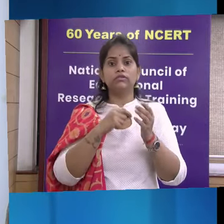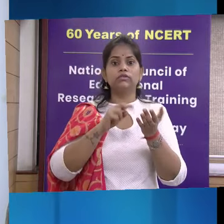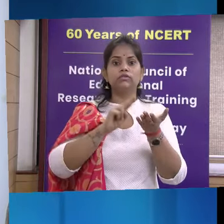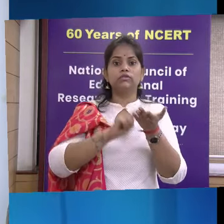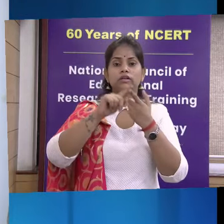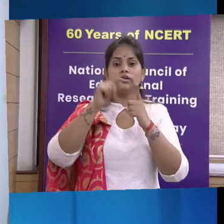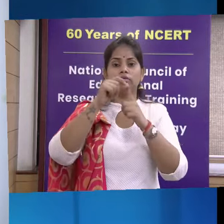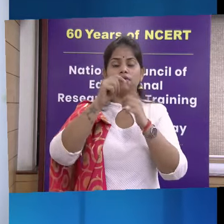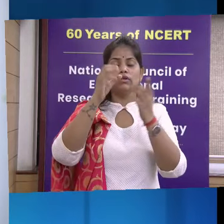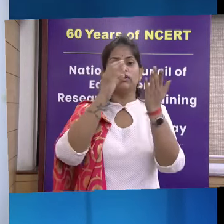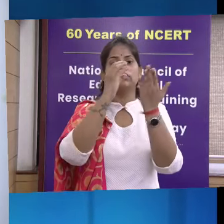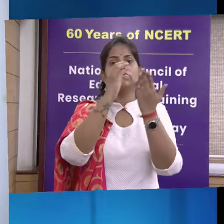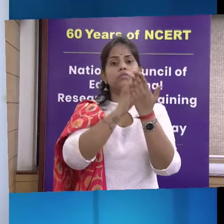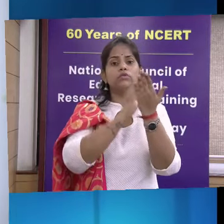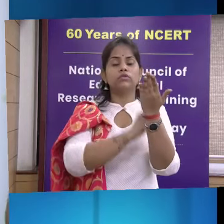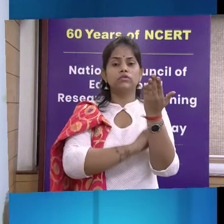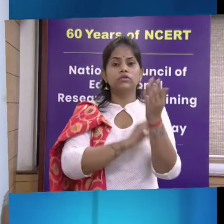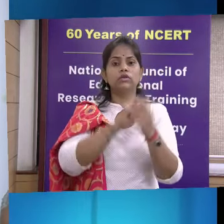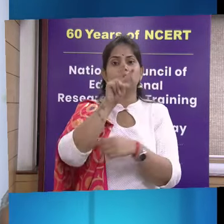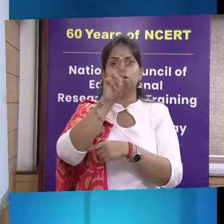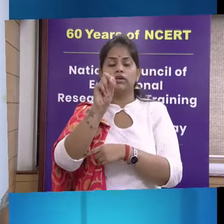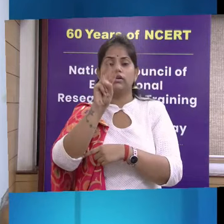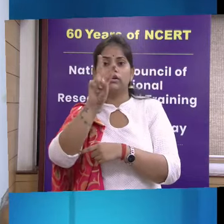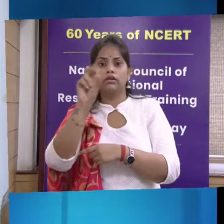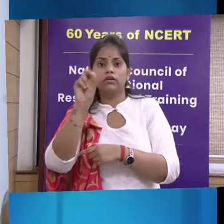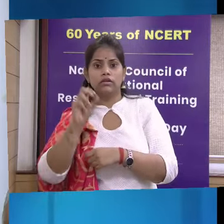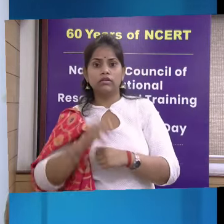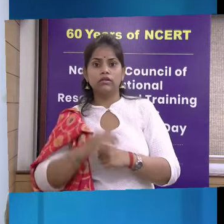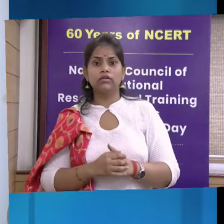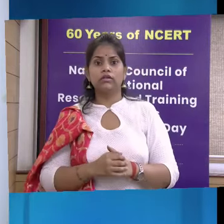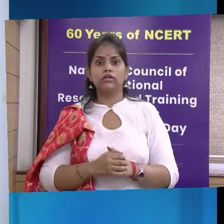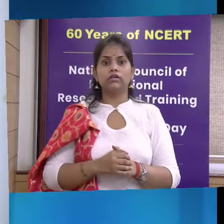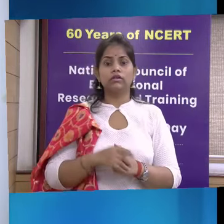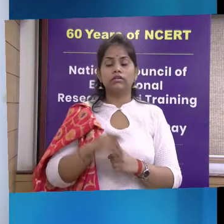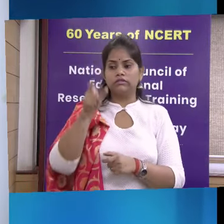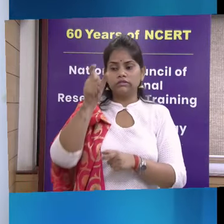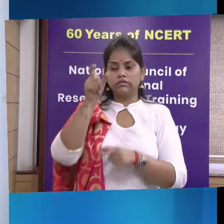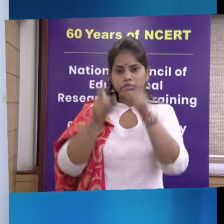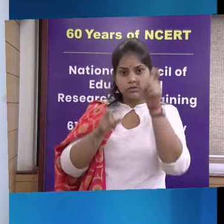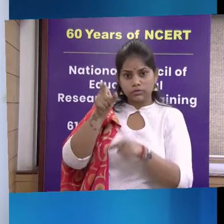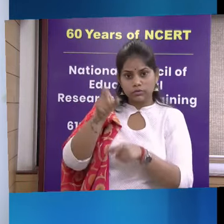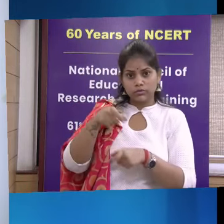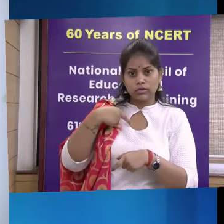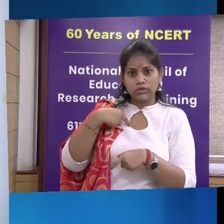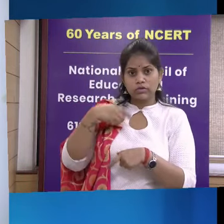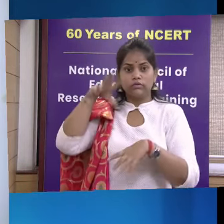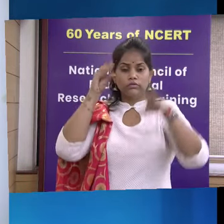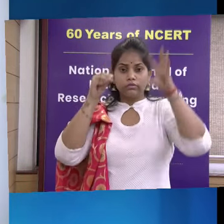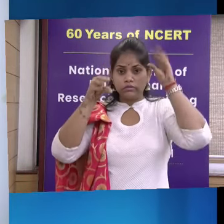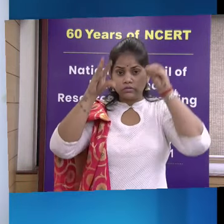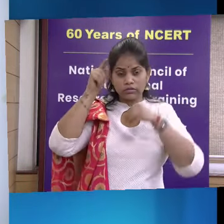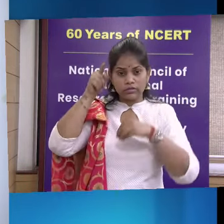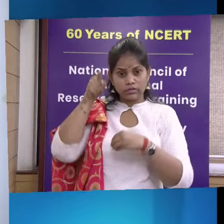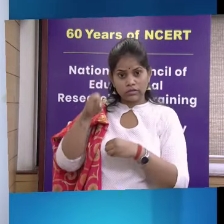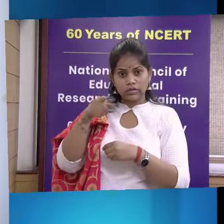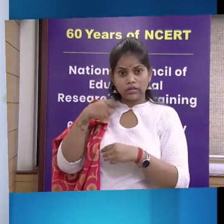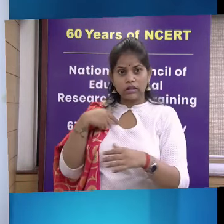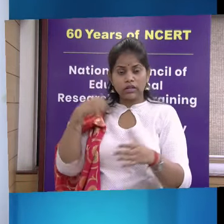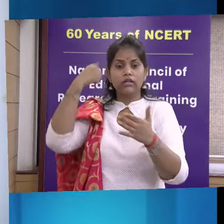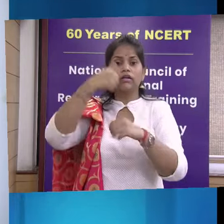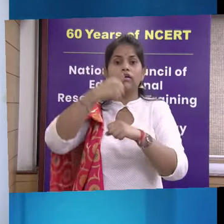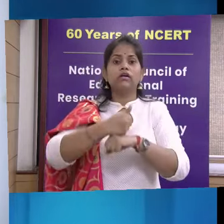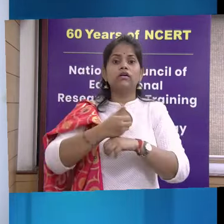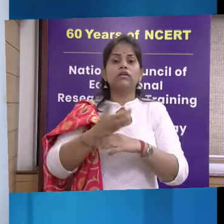2020 envisions the holistic development of learners with emphasis on not only on enhancing